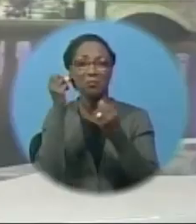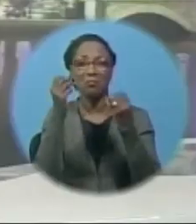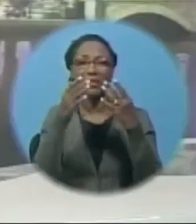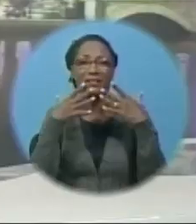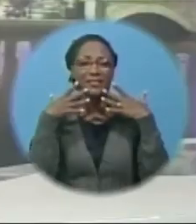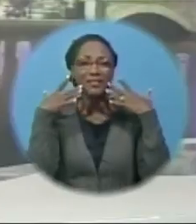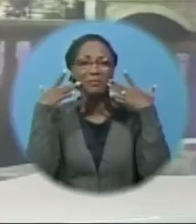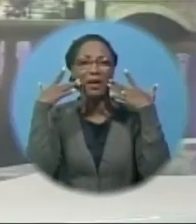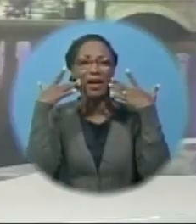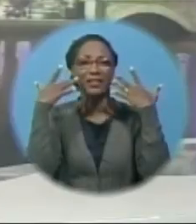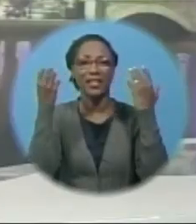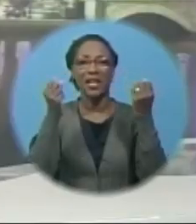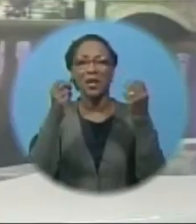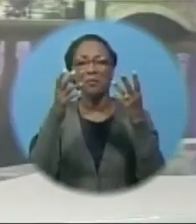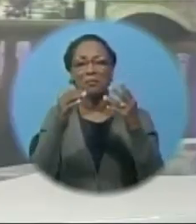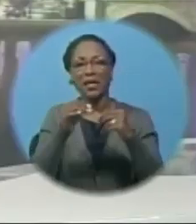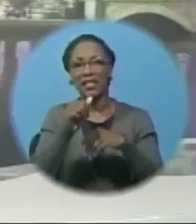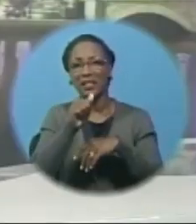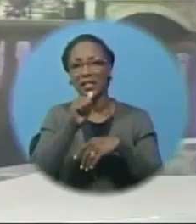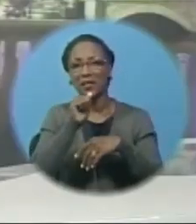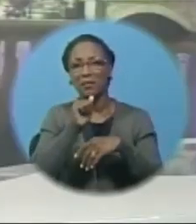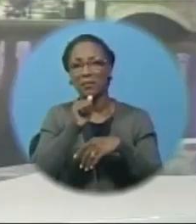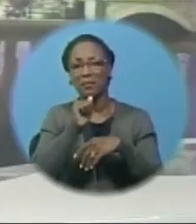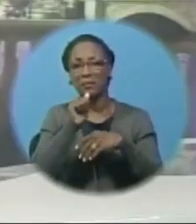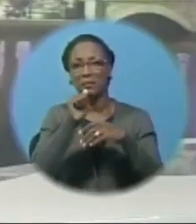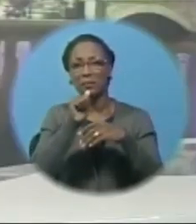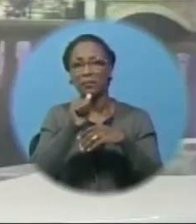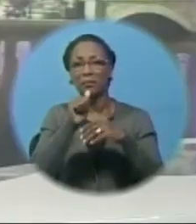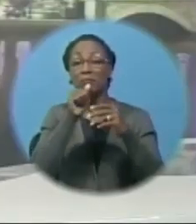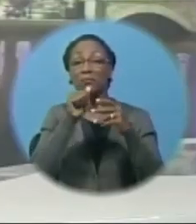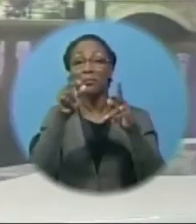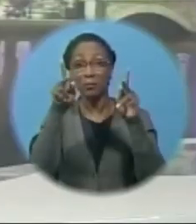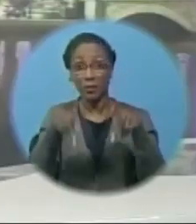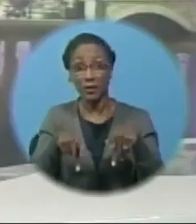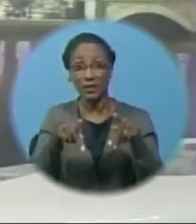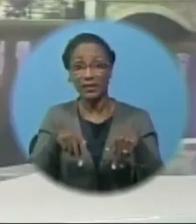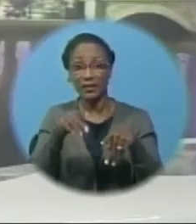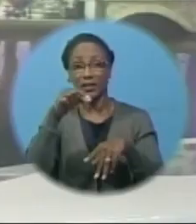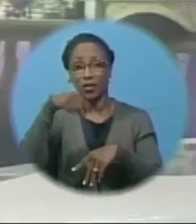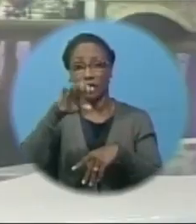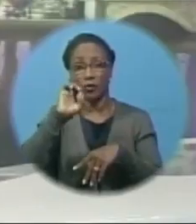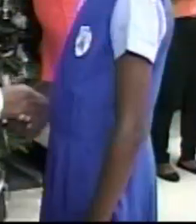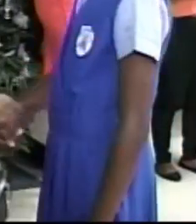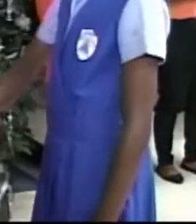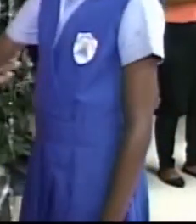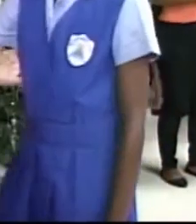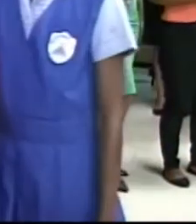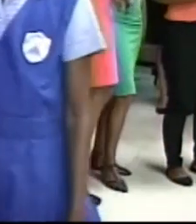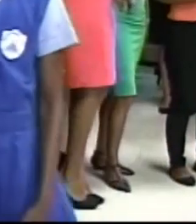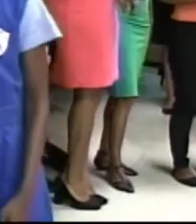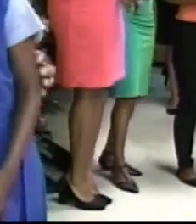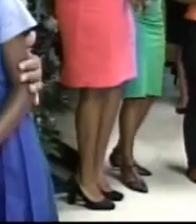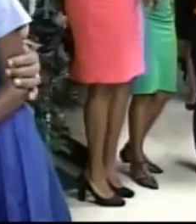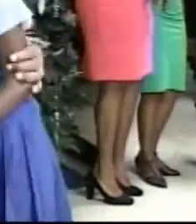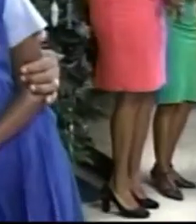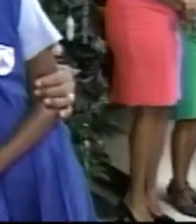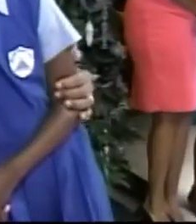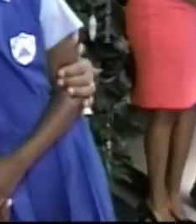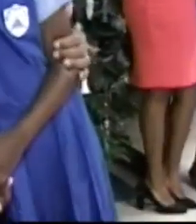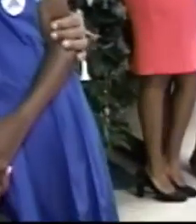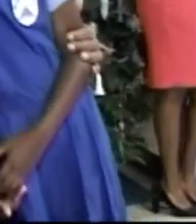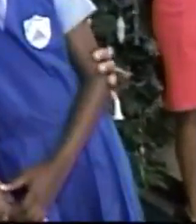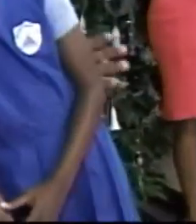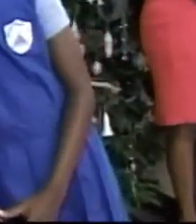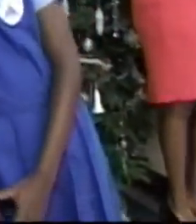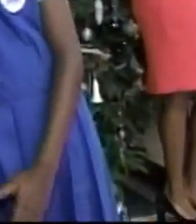of several patients of the pediatric ward of the Queen Elizabeth Hospital. Governor General Sir Elliot Belgrave was in the foyer to hand